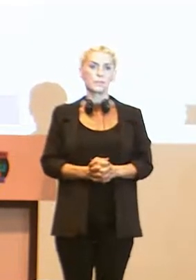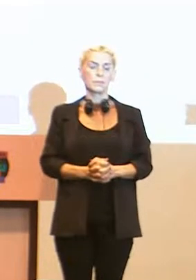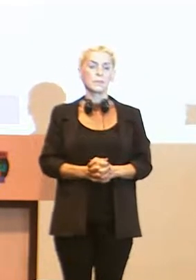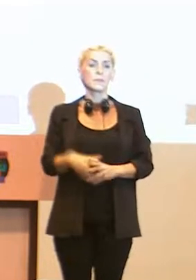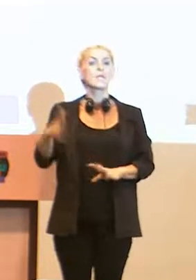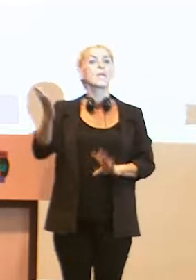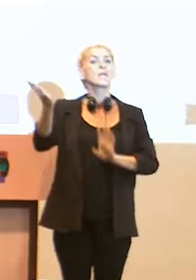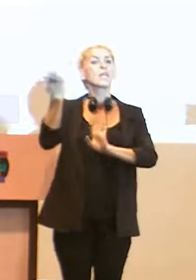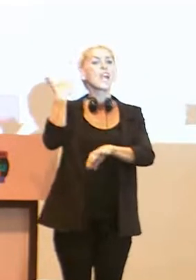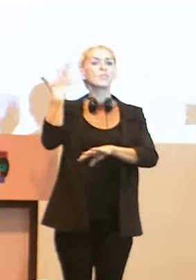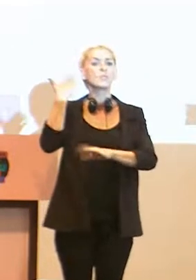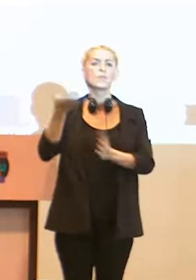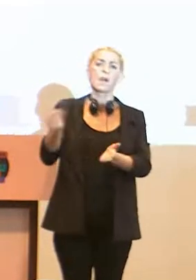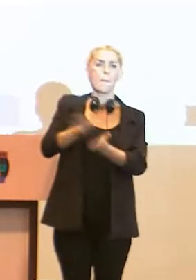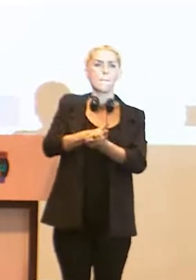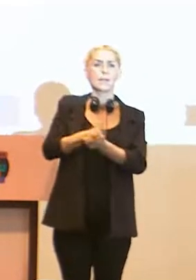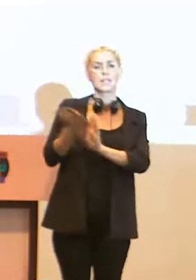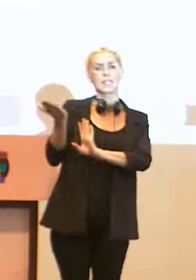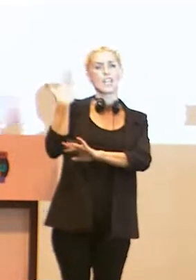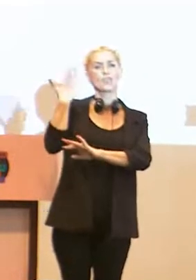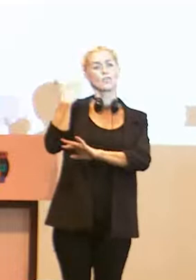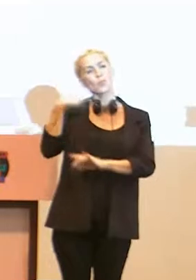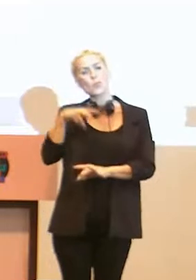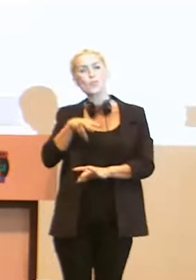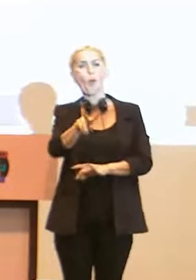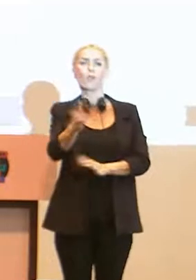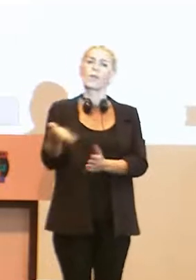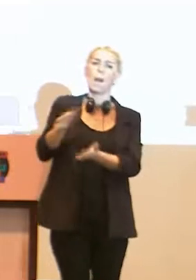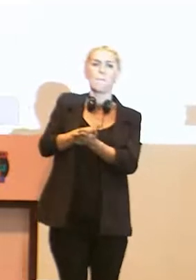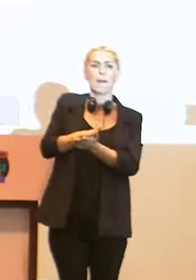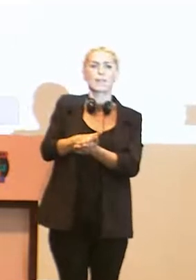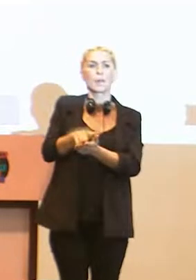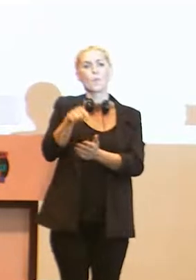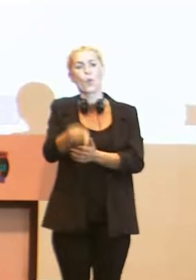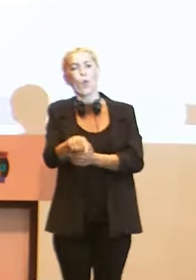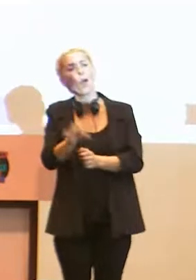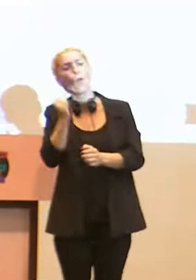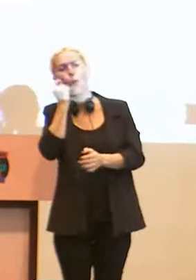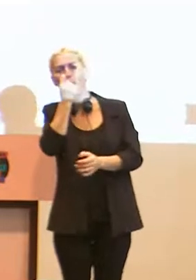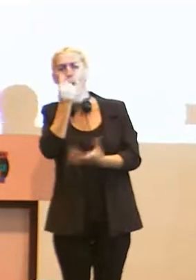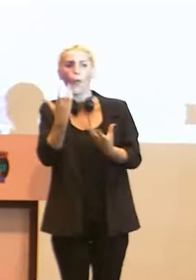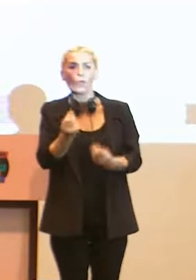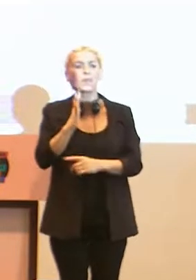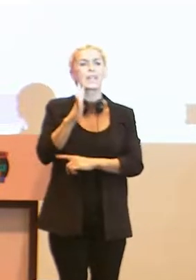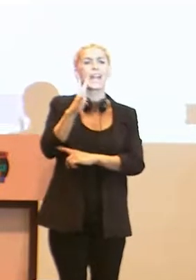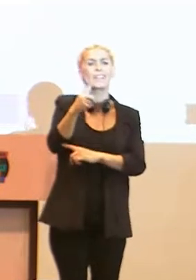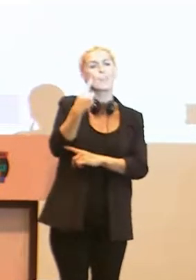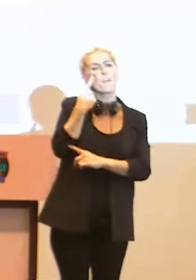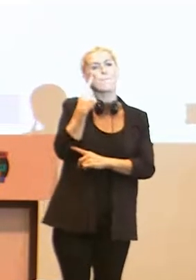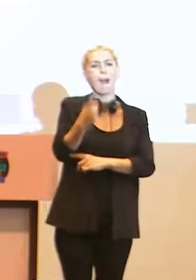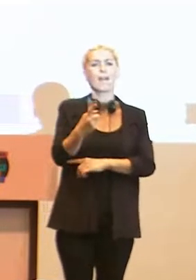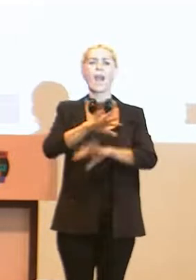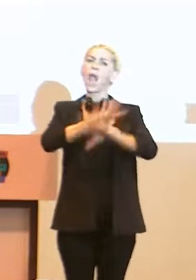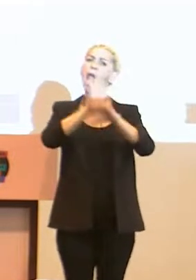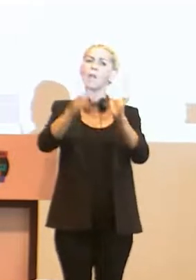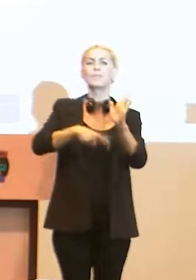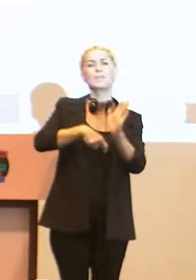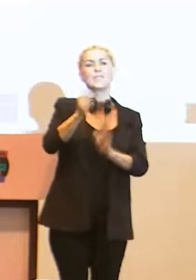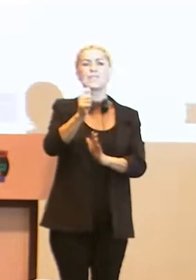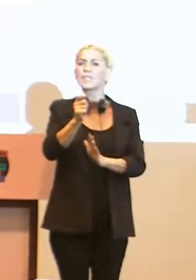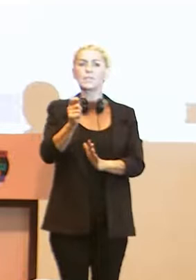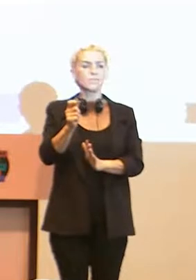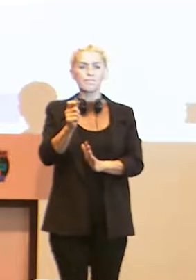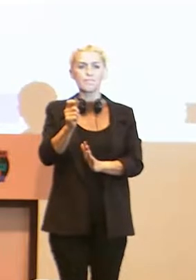world are also venues for activism past is in the past let's open a new page start from